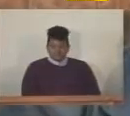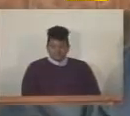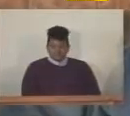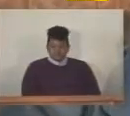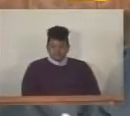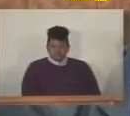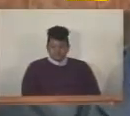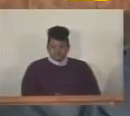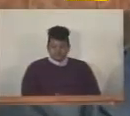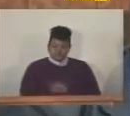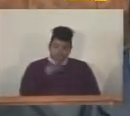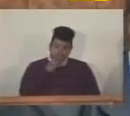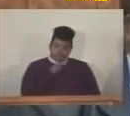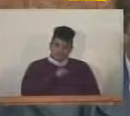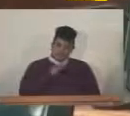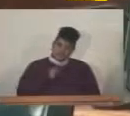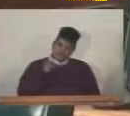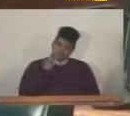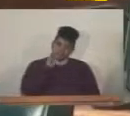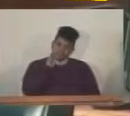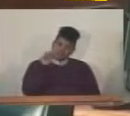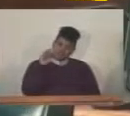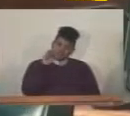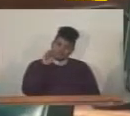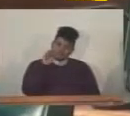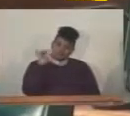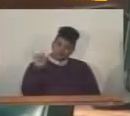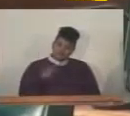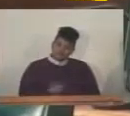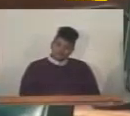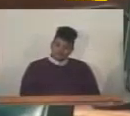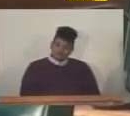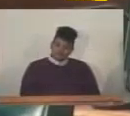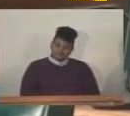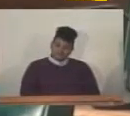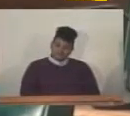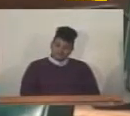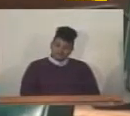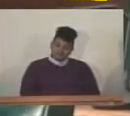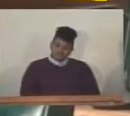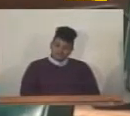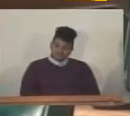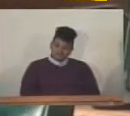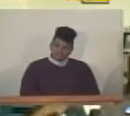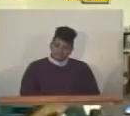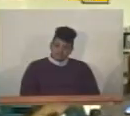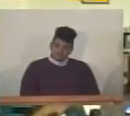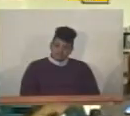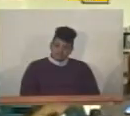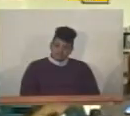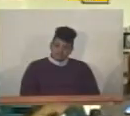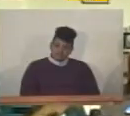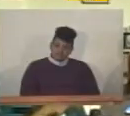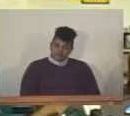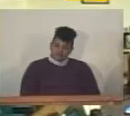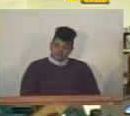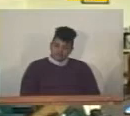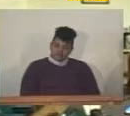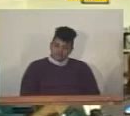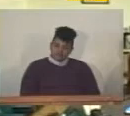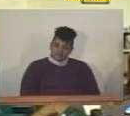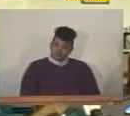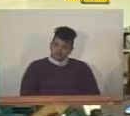feel justified if he did not make an intervention. And having regard to his seniority in the courts and his years